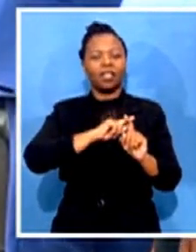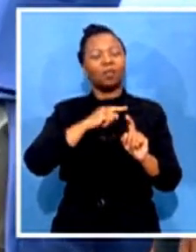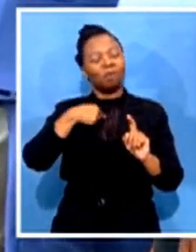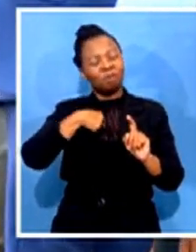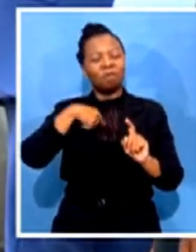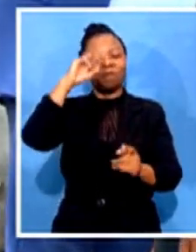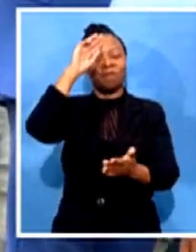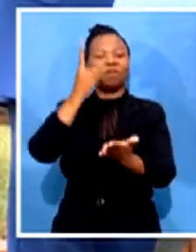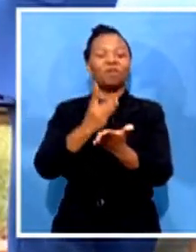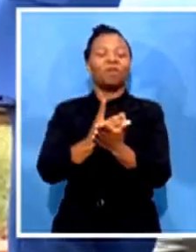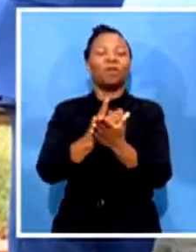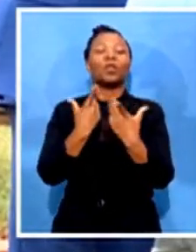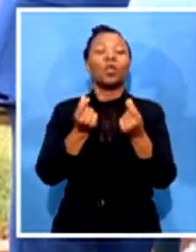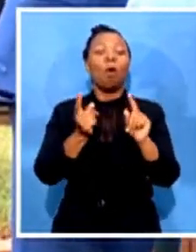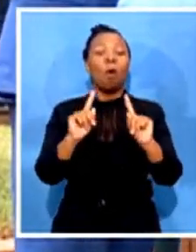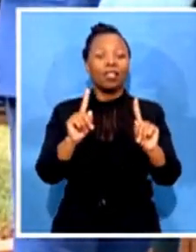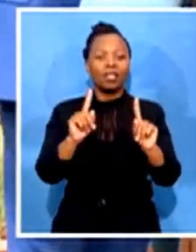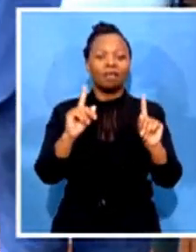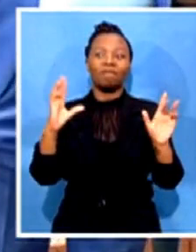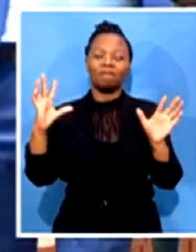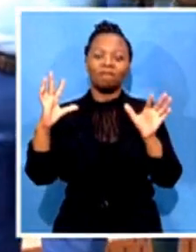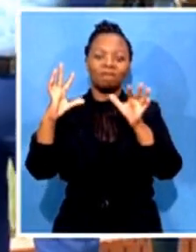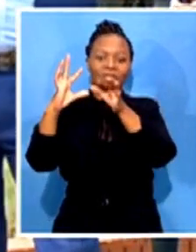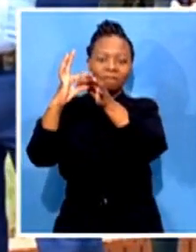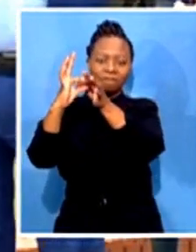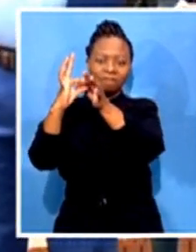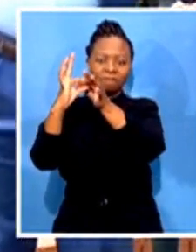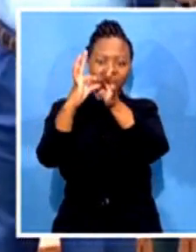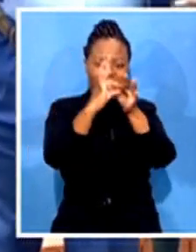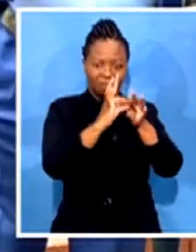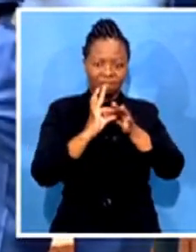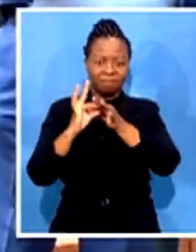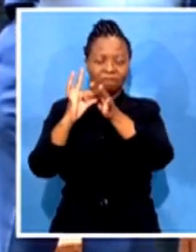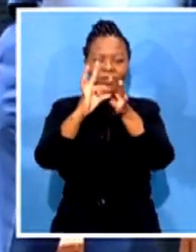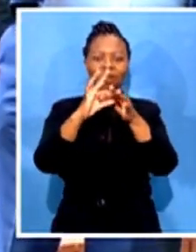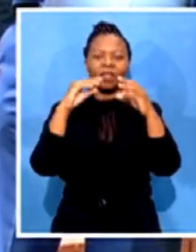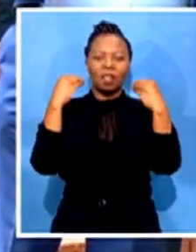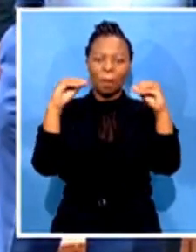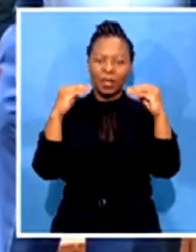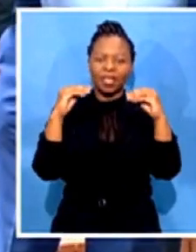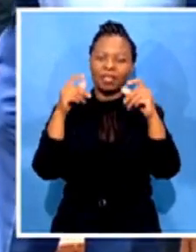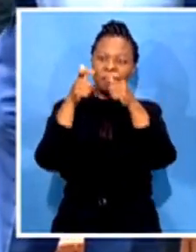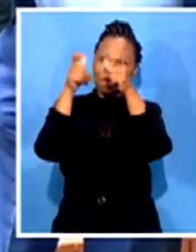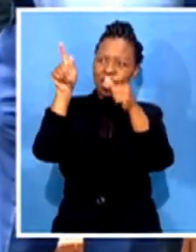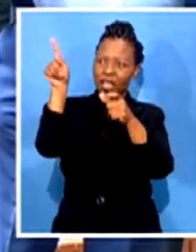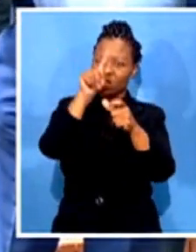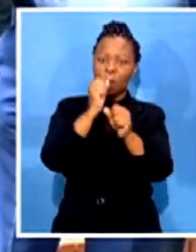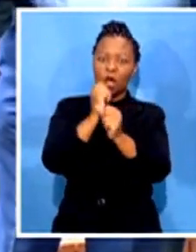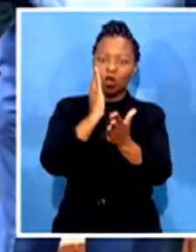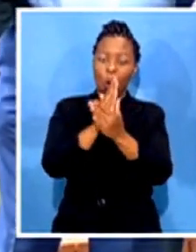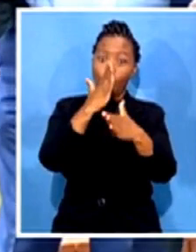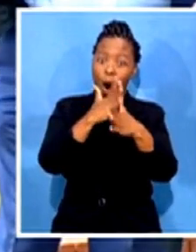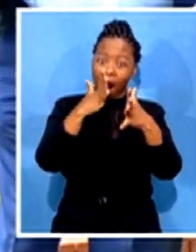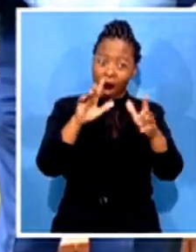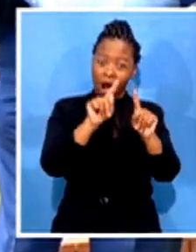nezimboni ezinkulu ukuthi kuqinisekise ukuthi kuyatestwa abasebenzi njengoba inkampani ezinkulu